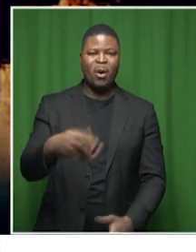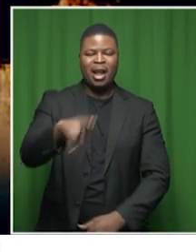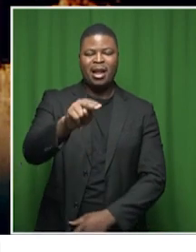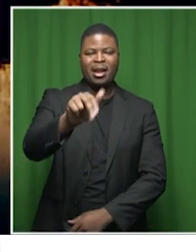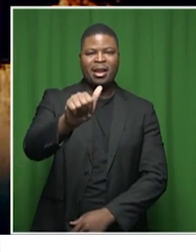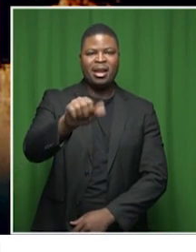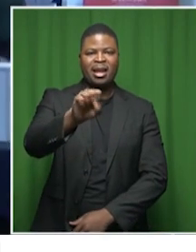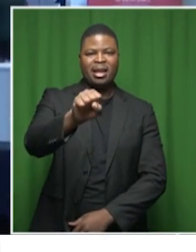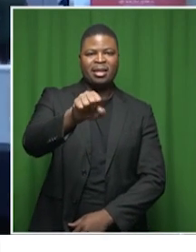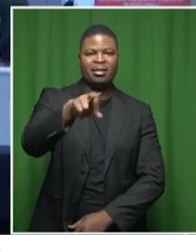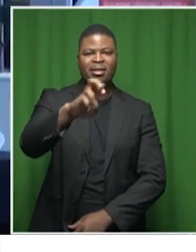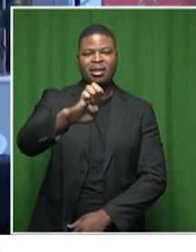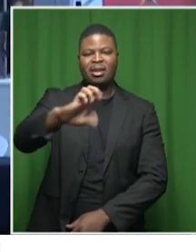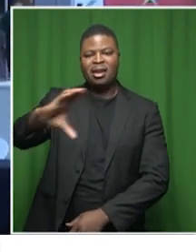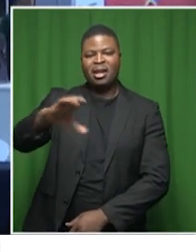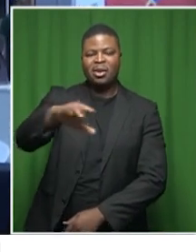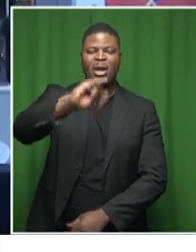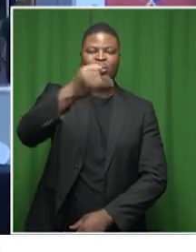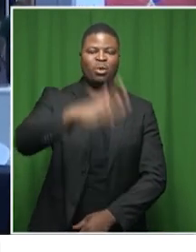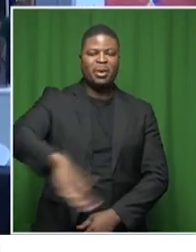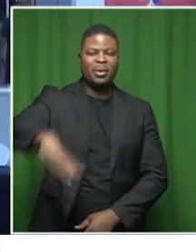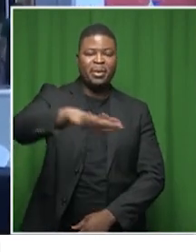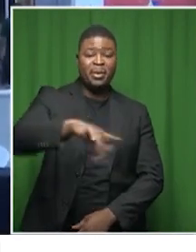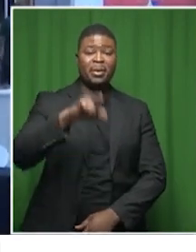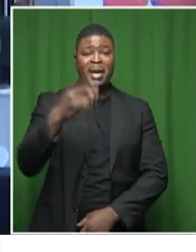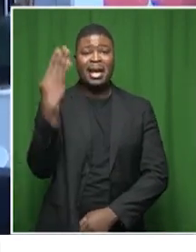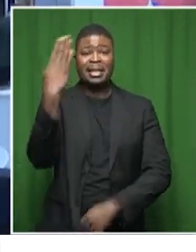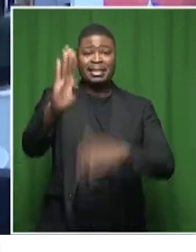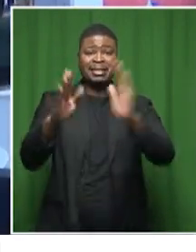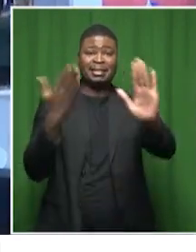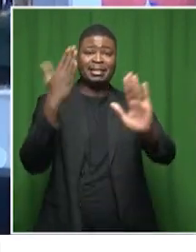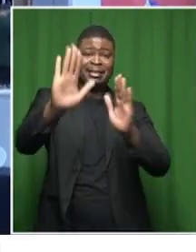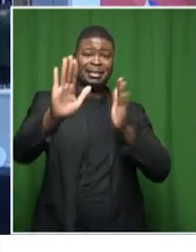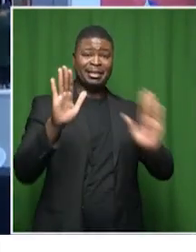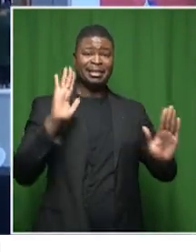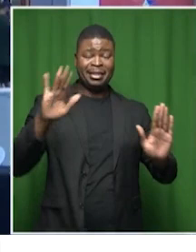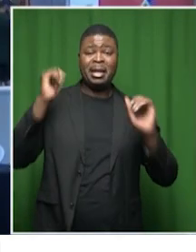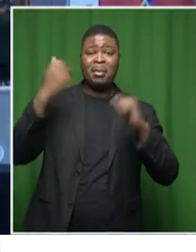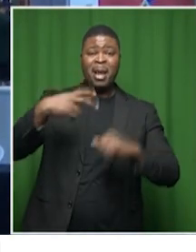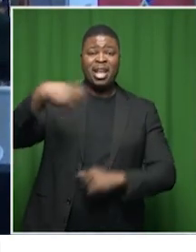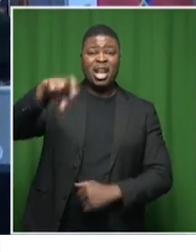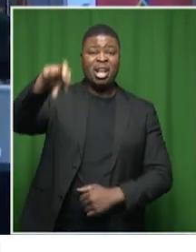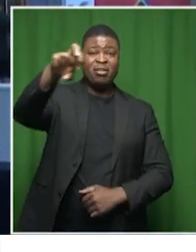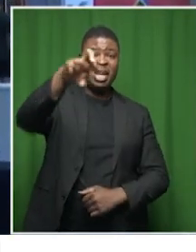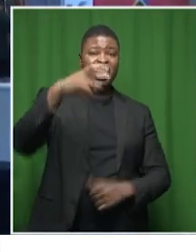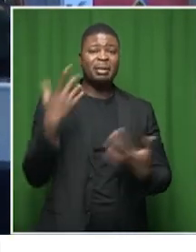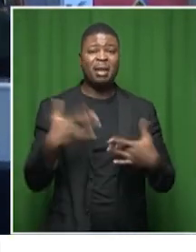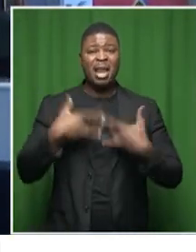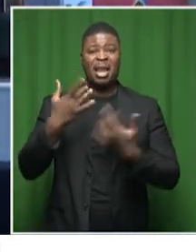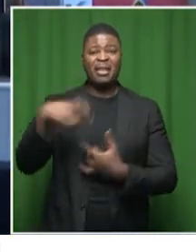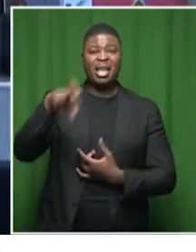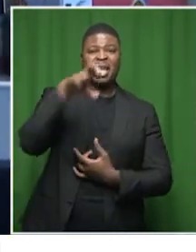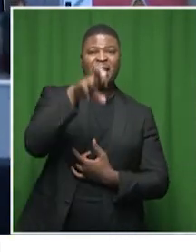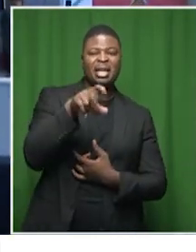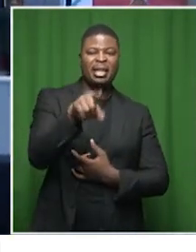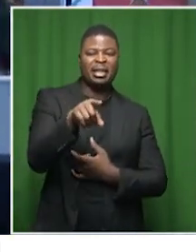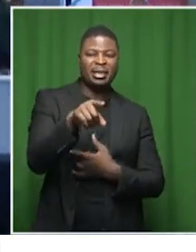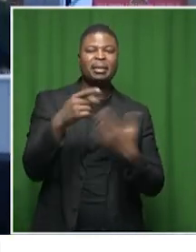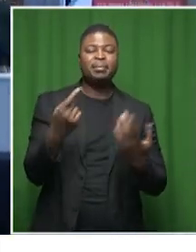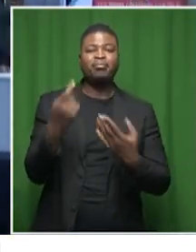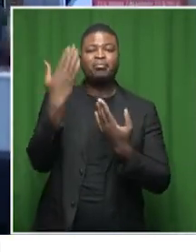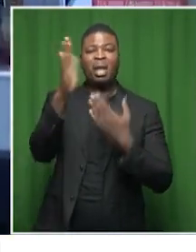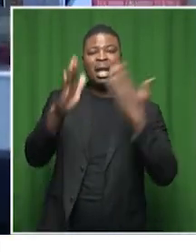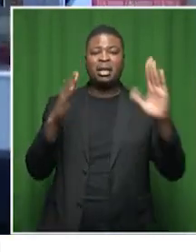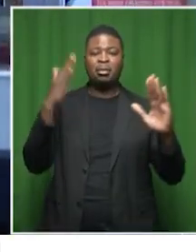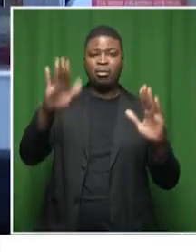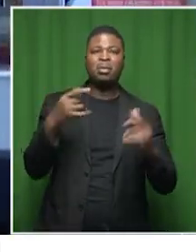in Johannesburg, where this expo is taking place, the Career Expo, and this is open to grade 9 to 12s to